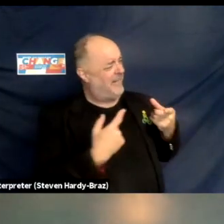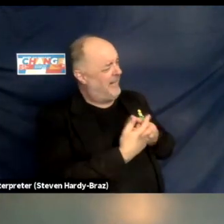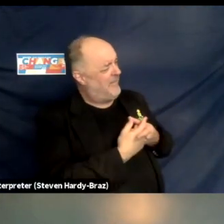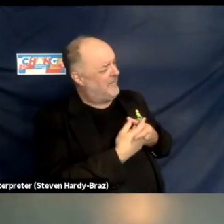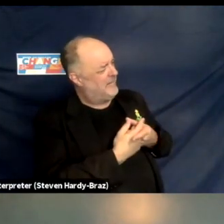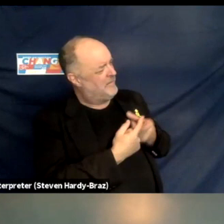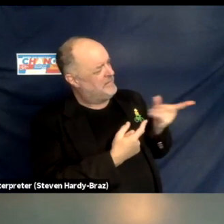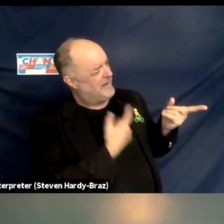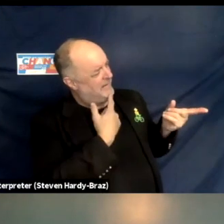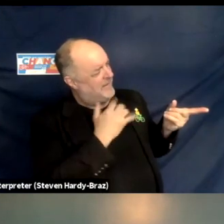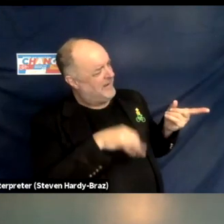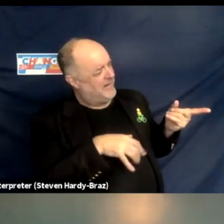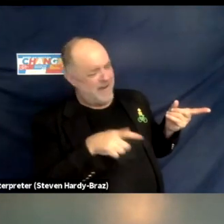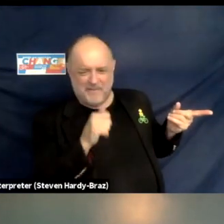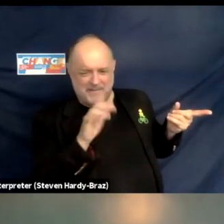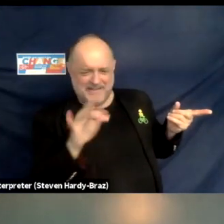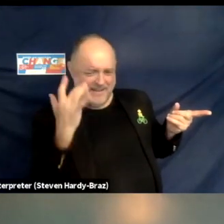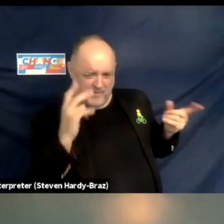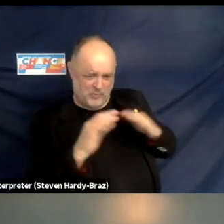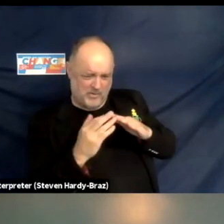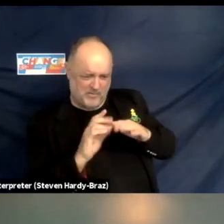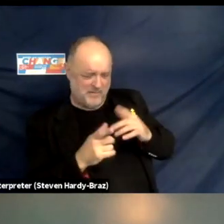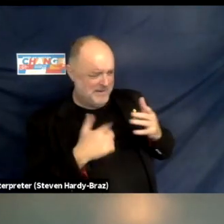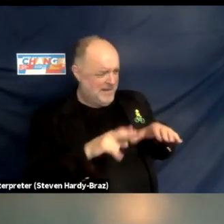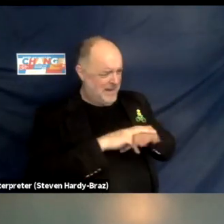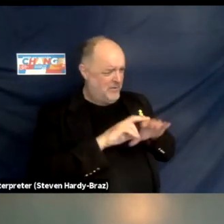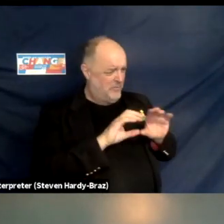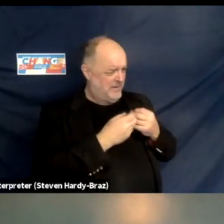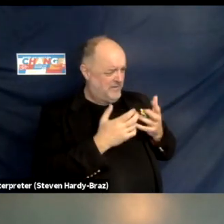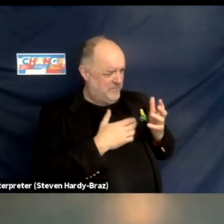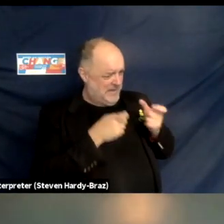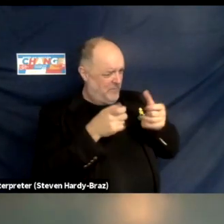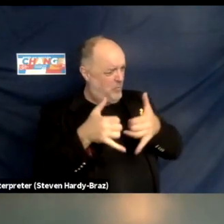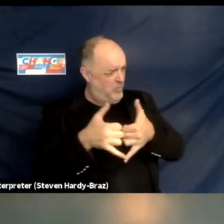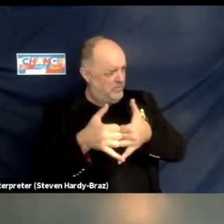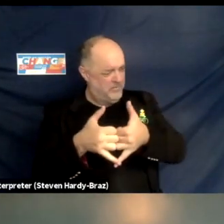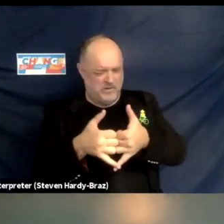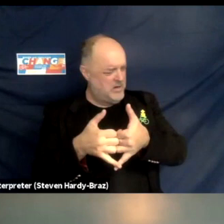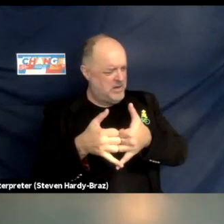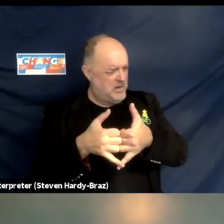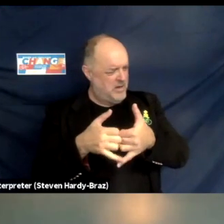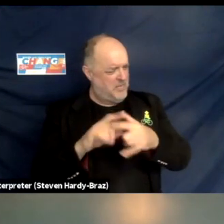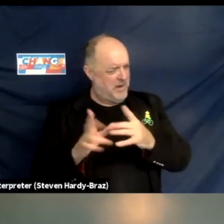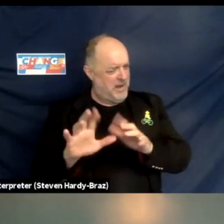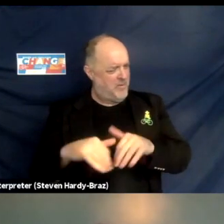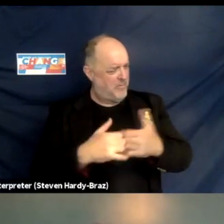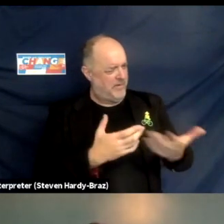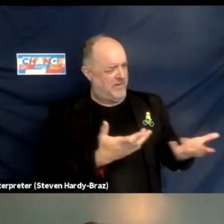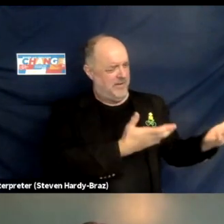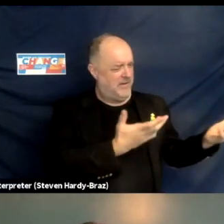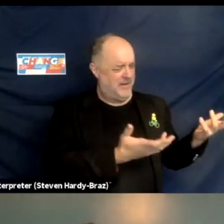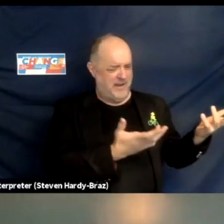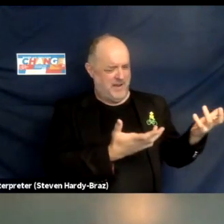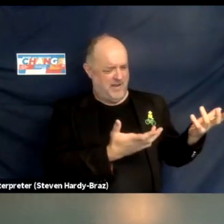know, the basic premise of a national organization giving out awards. So I would love it if you could sort of speak to that, the